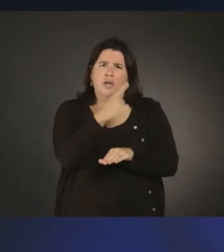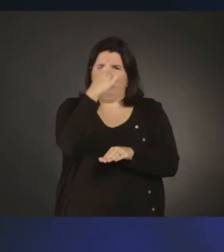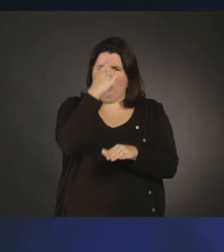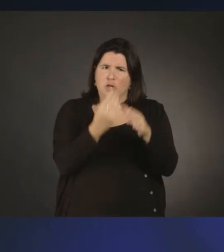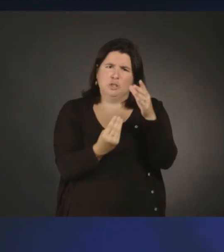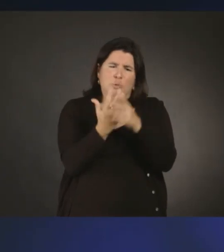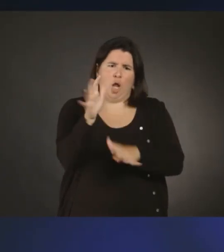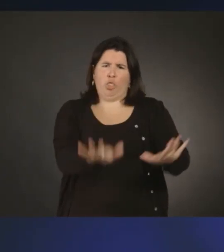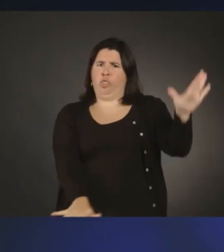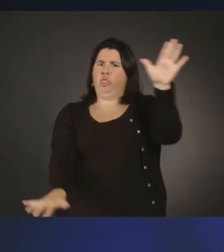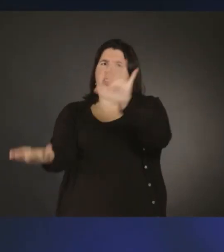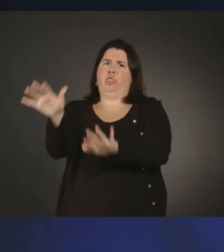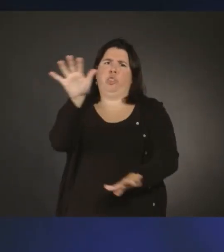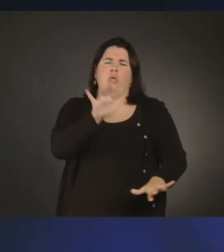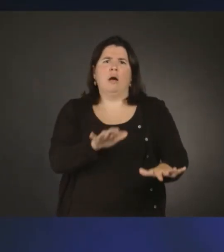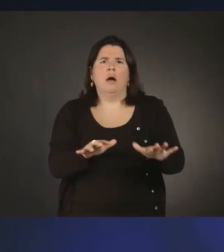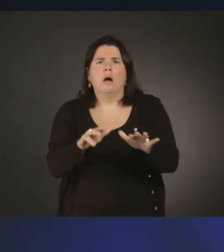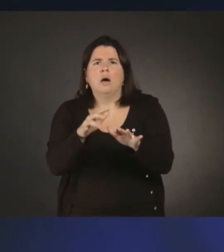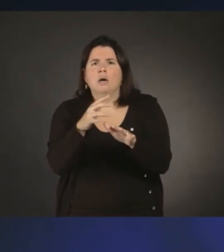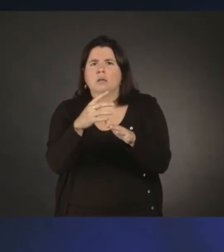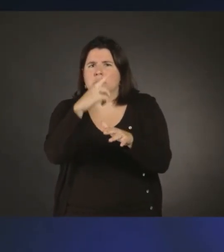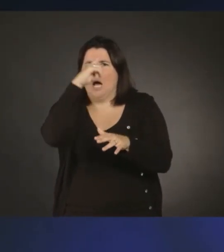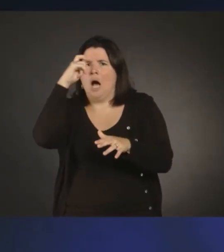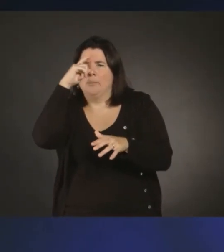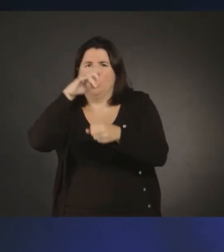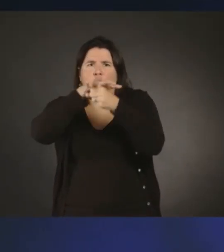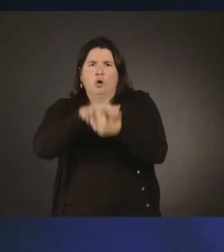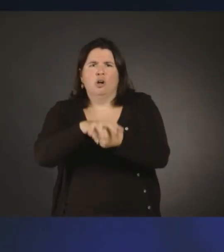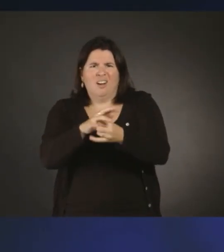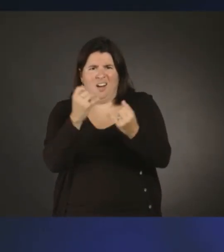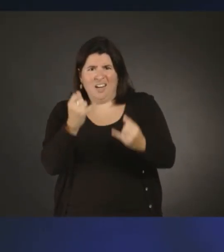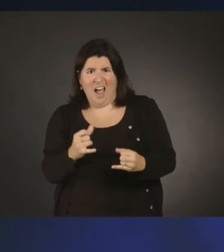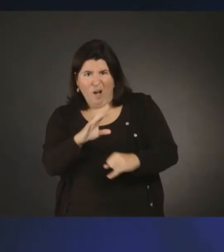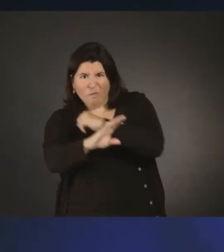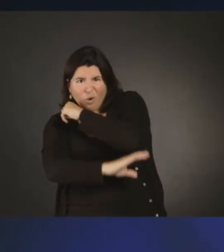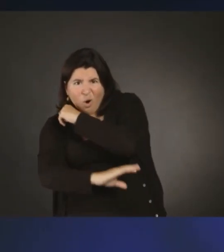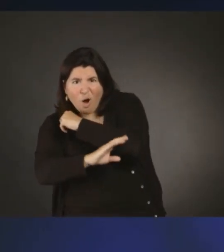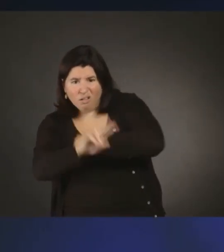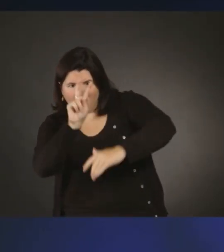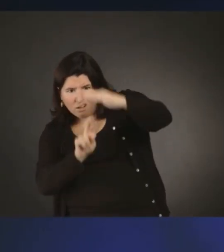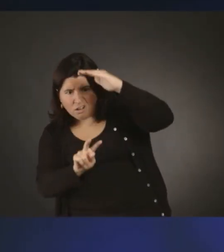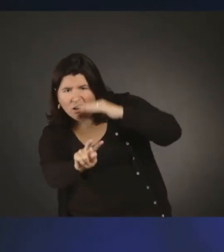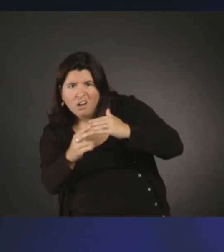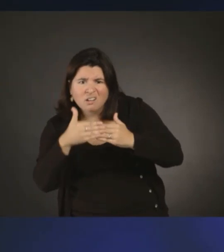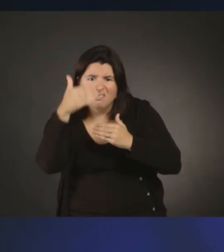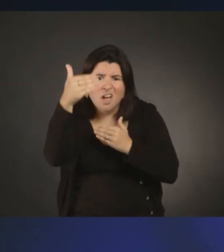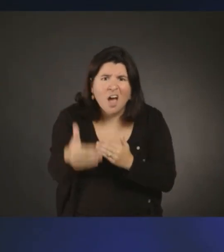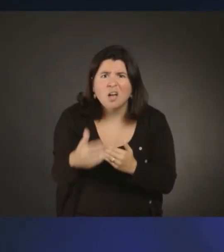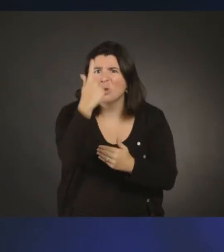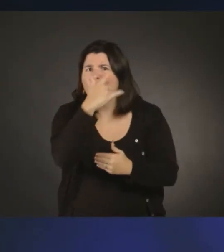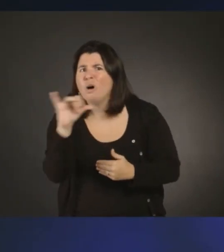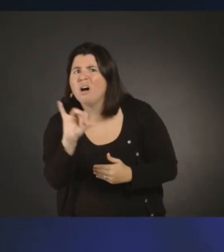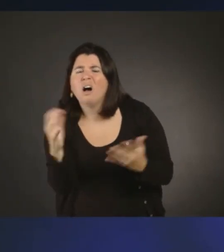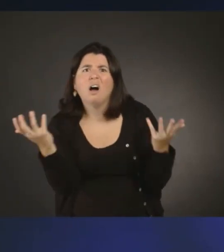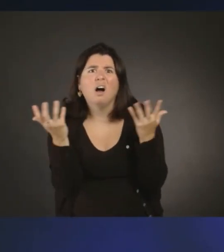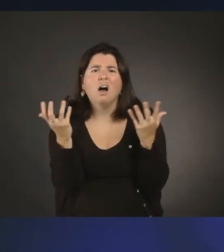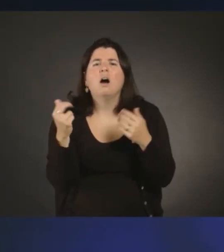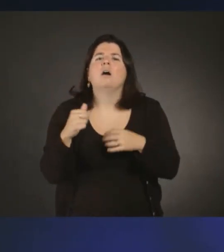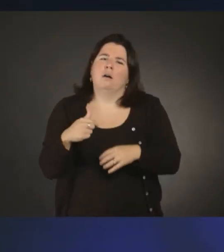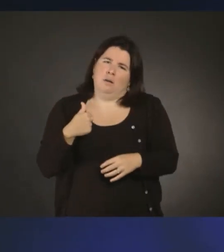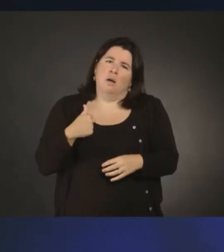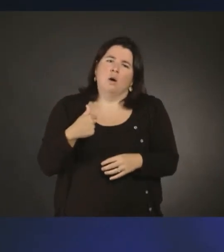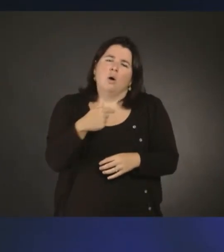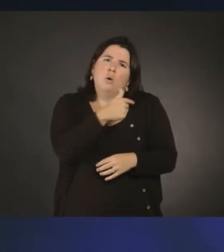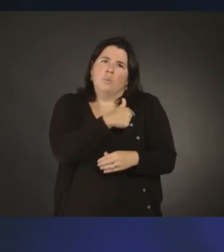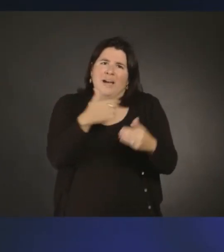stressing, and now head into the fall wondering what could possibly come next. We're living through a dual pandemic of